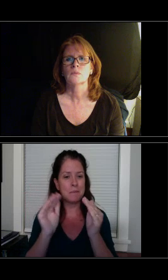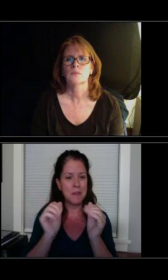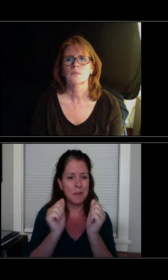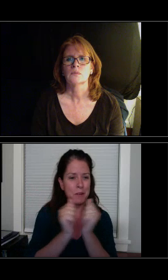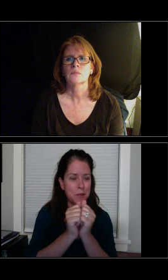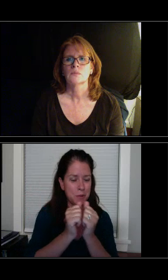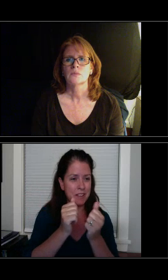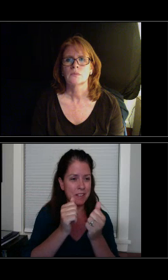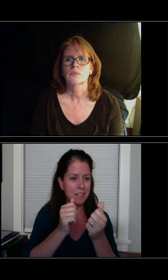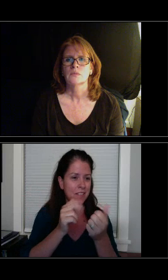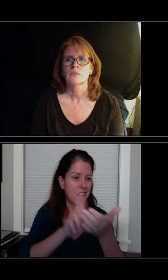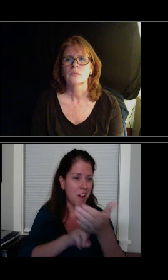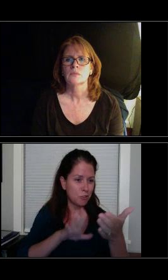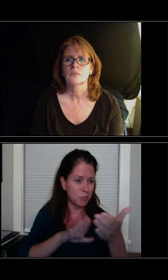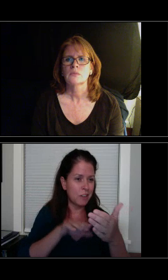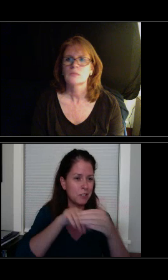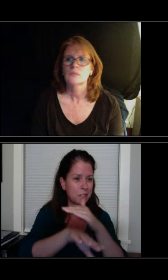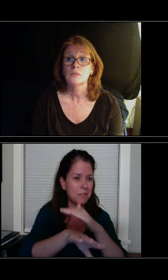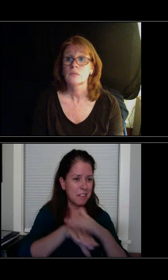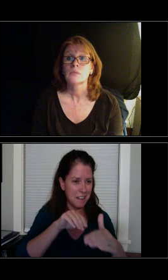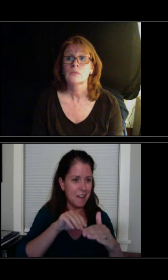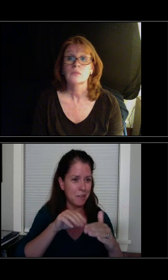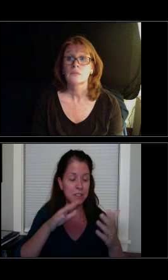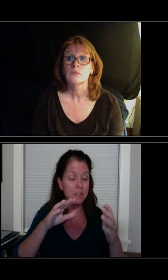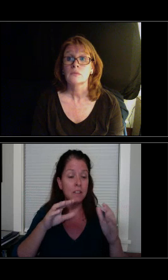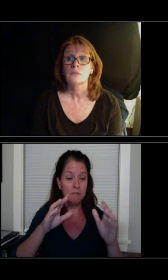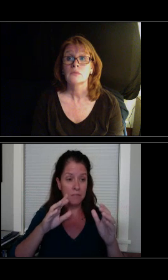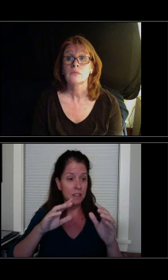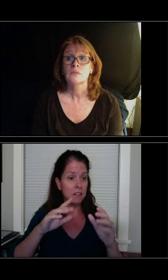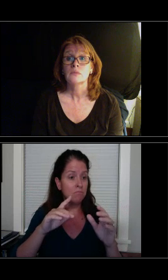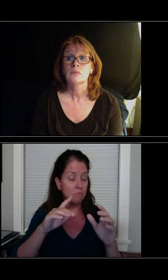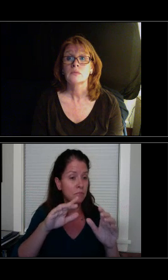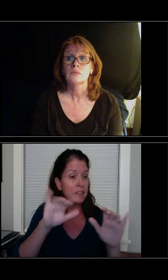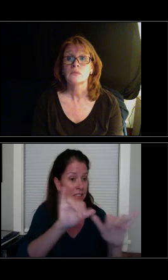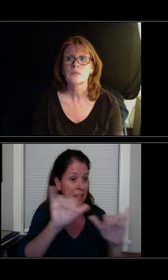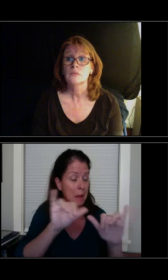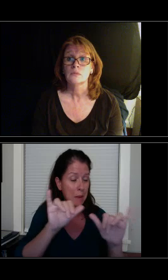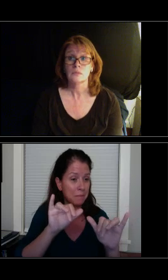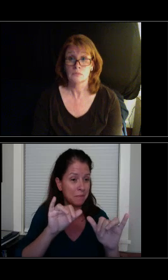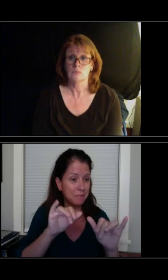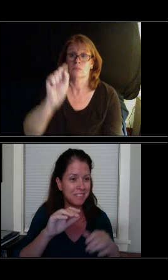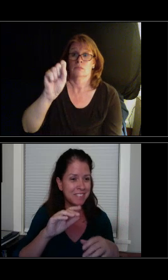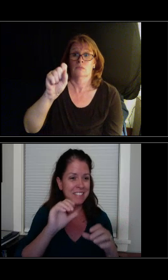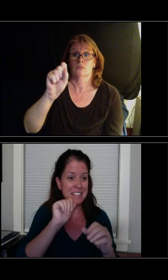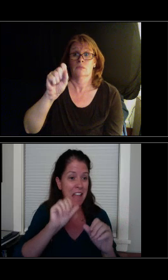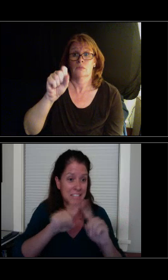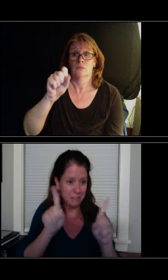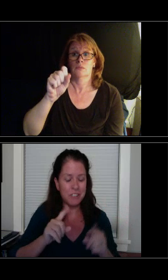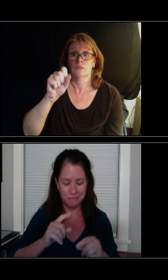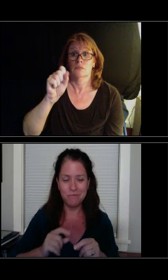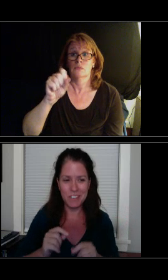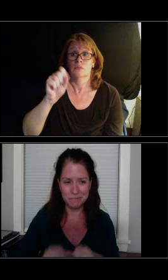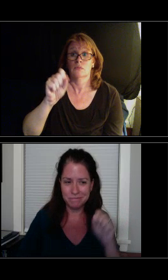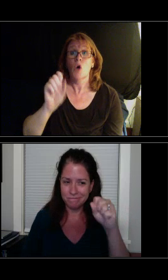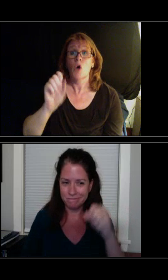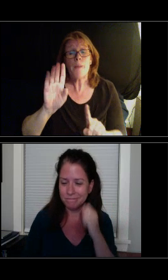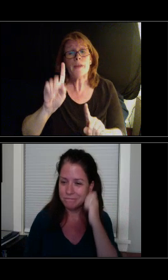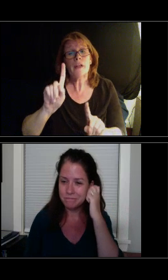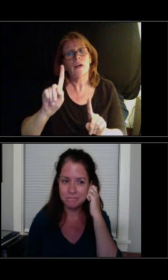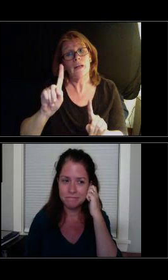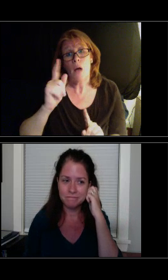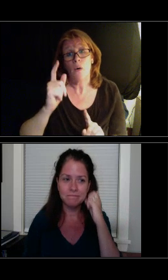Absolutely. And if you are staff compared with a contracted interpreter, that would also make a difference, but we still have the